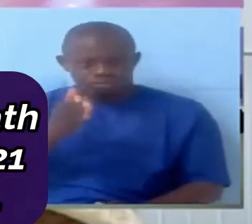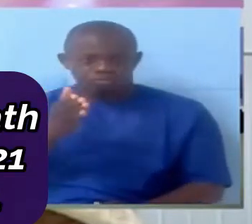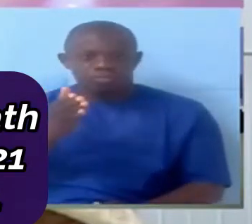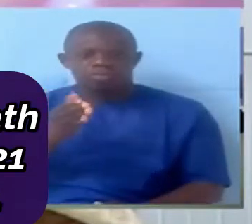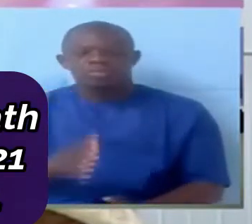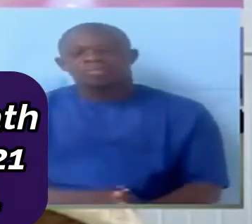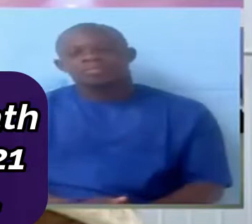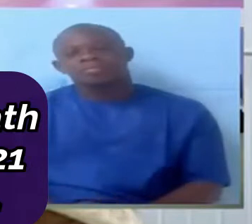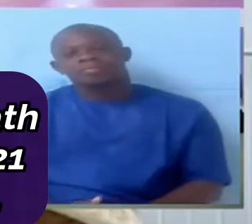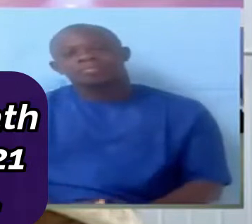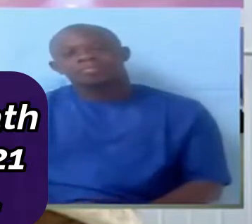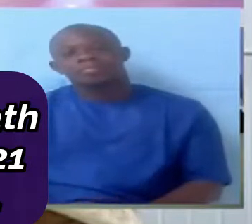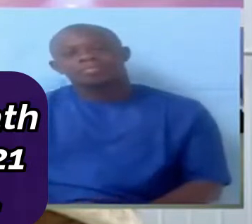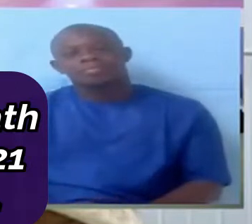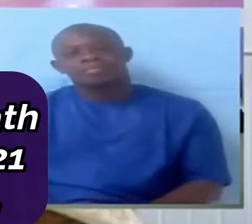just saying